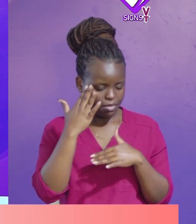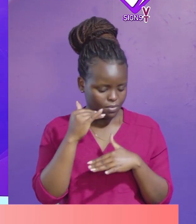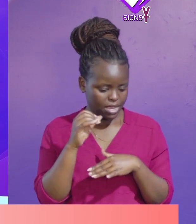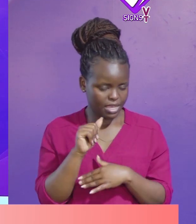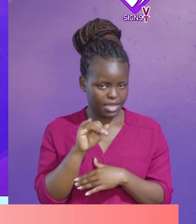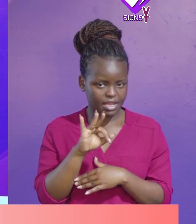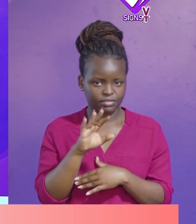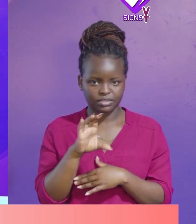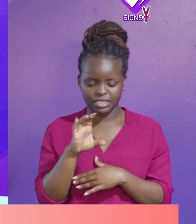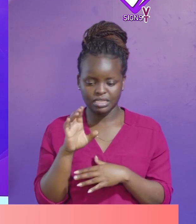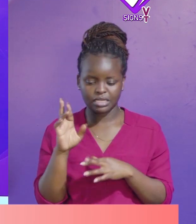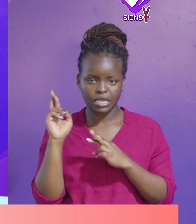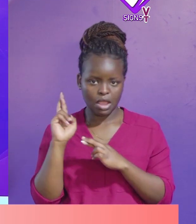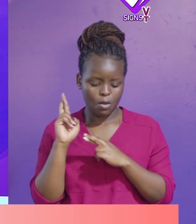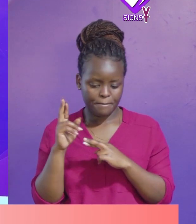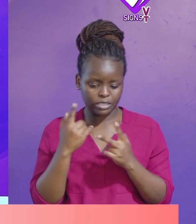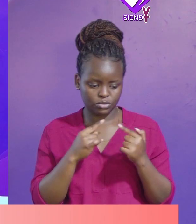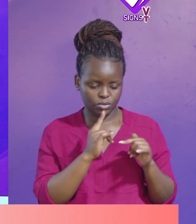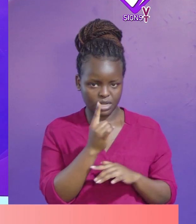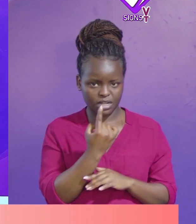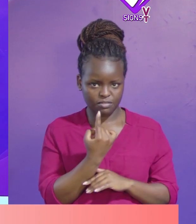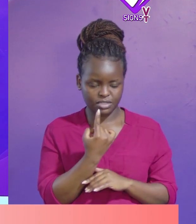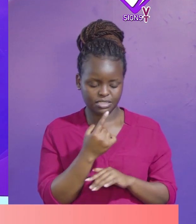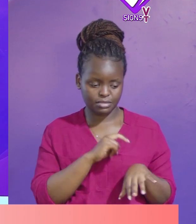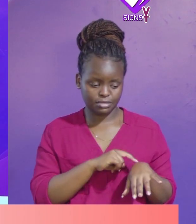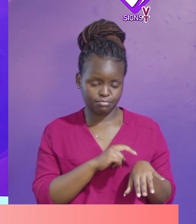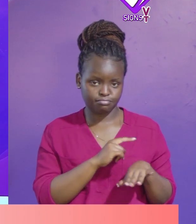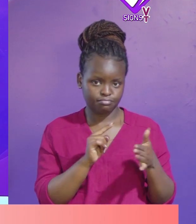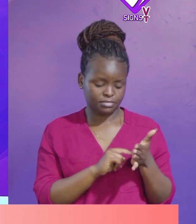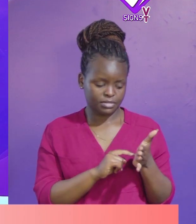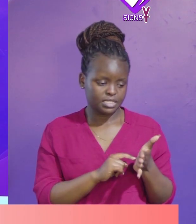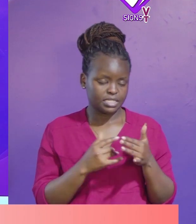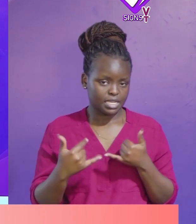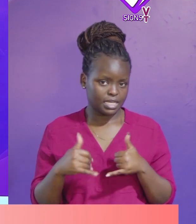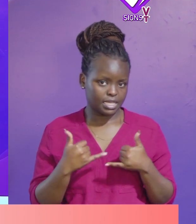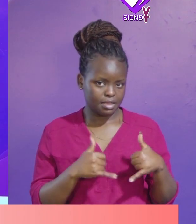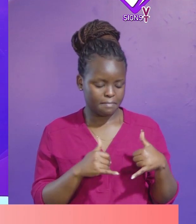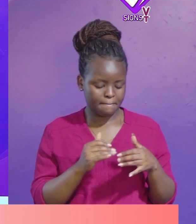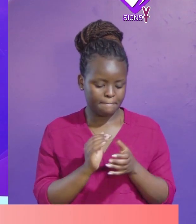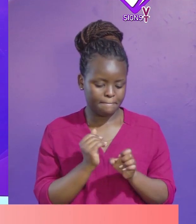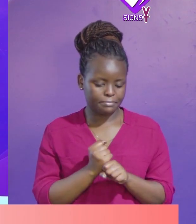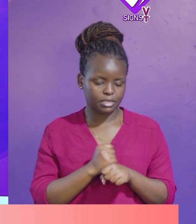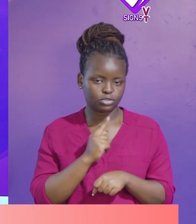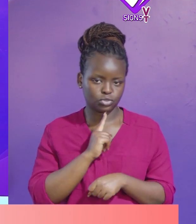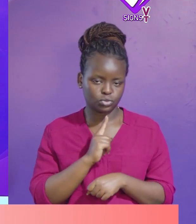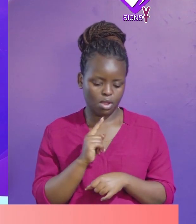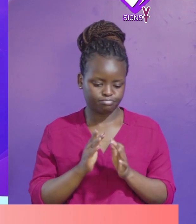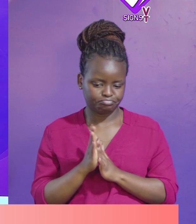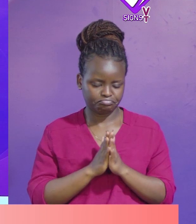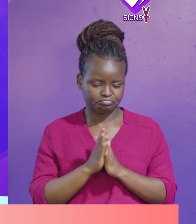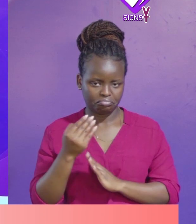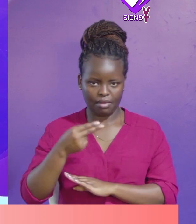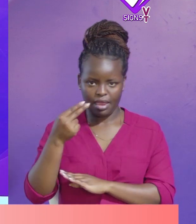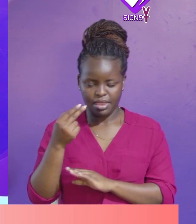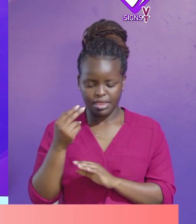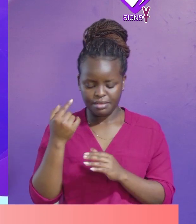were anticipating to win their first of this season's game to make sure that their momentum runs high, but unfortunately